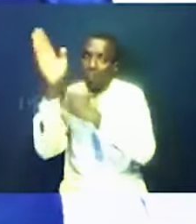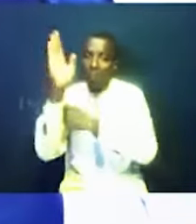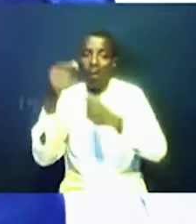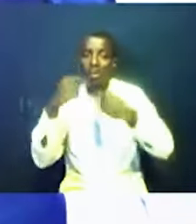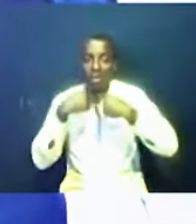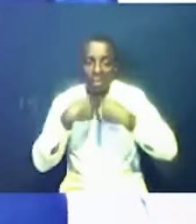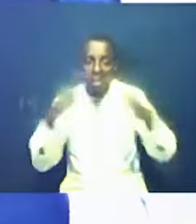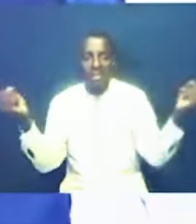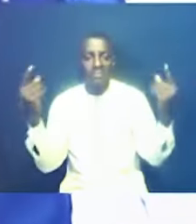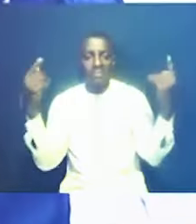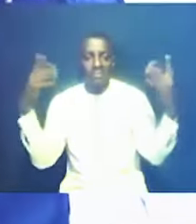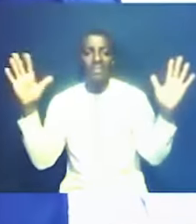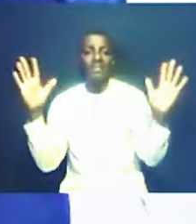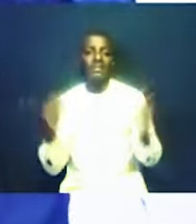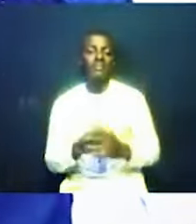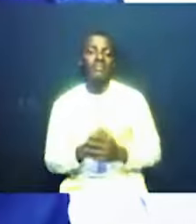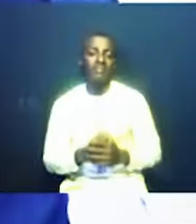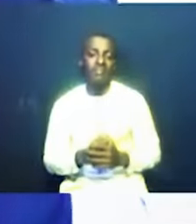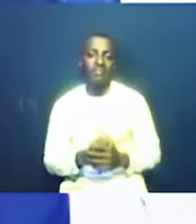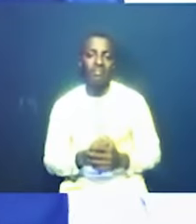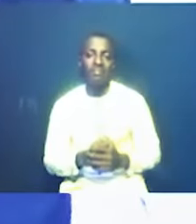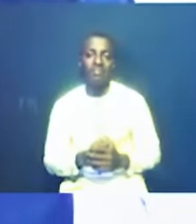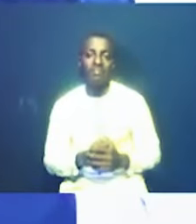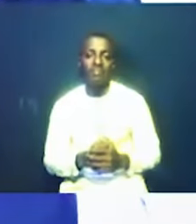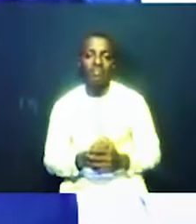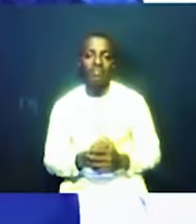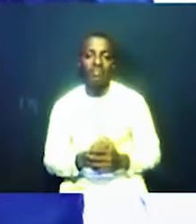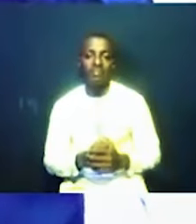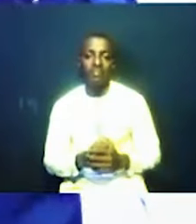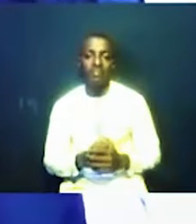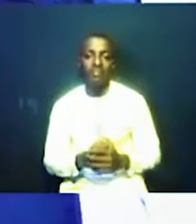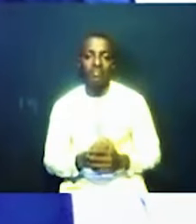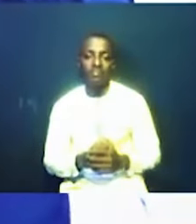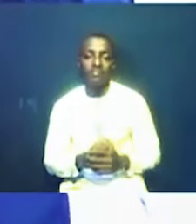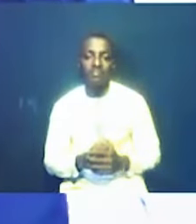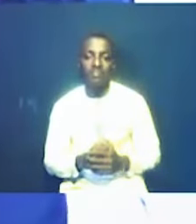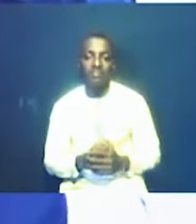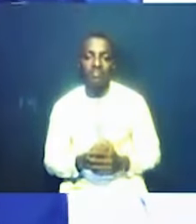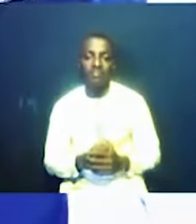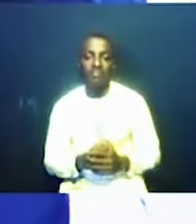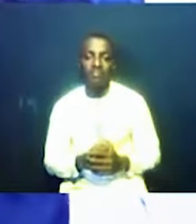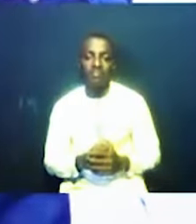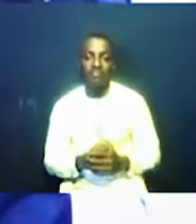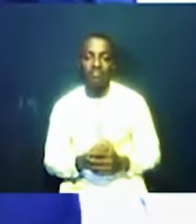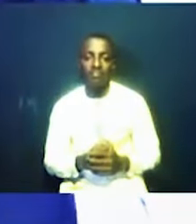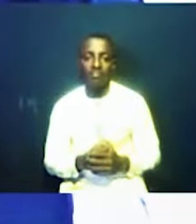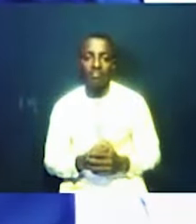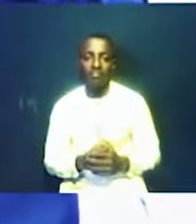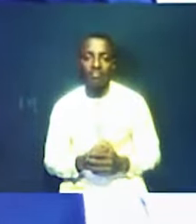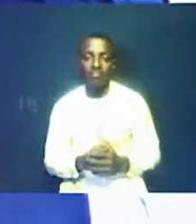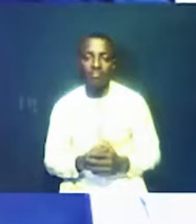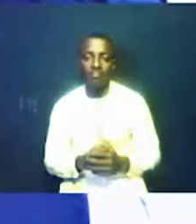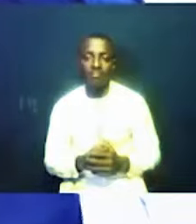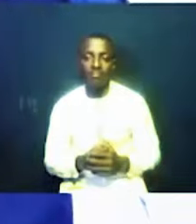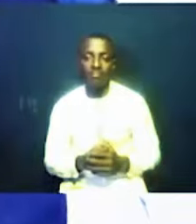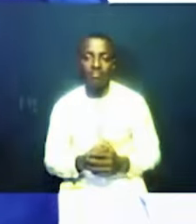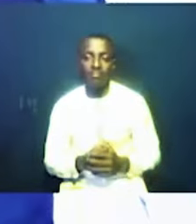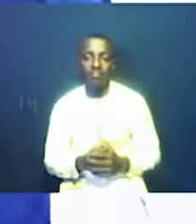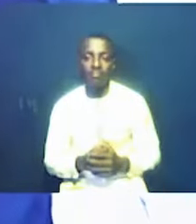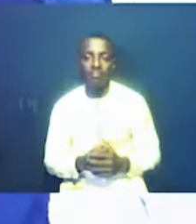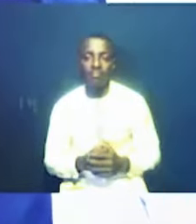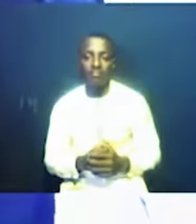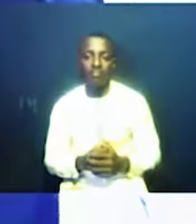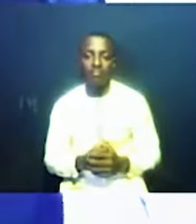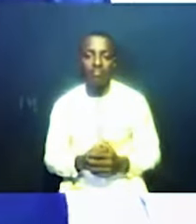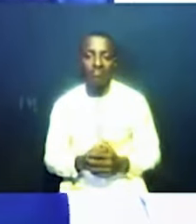is written, it is settled. Rebiema, Obekin, Kanchron, and Obeti said, Radisi, and you're not just a summer. What can't do? You see, the old